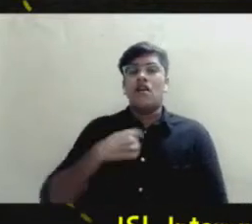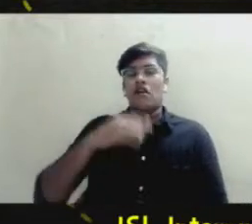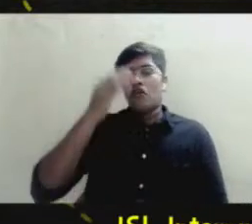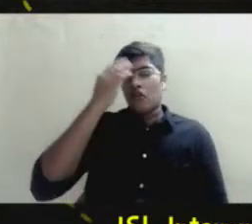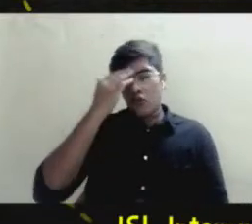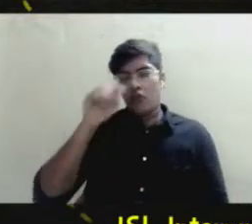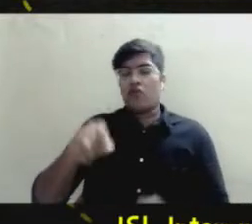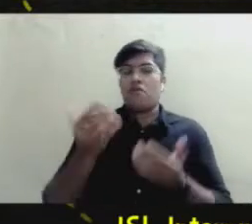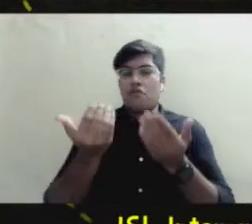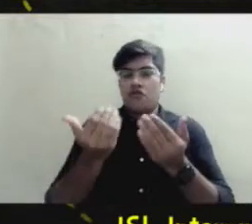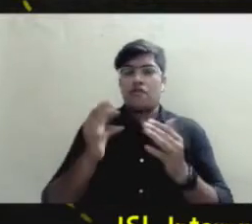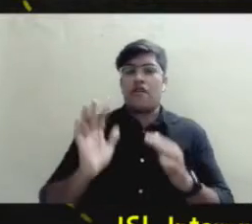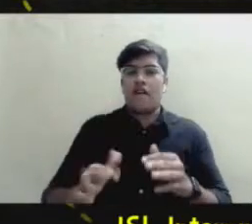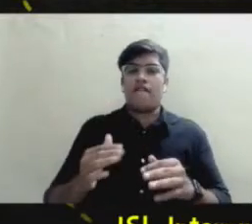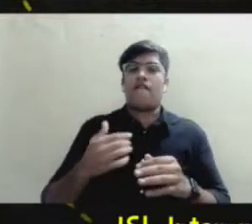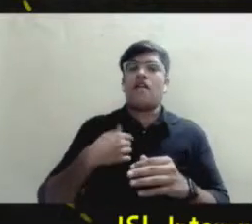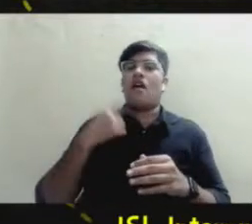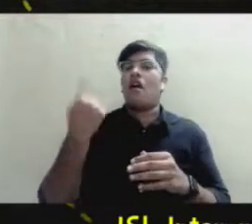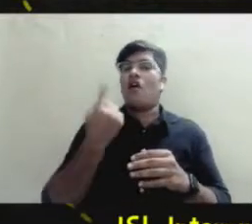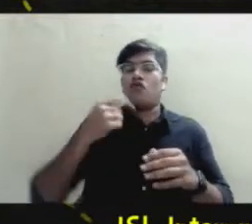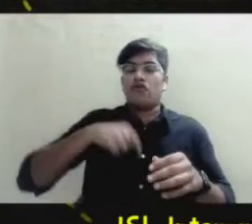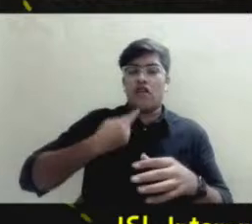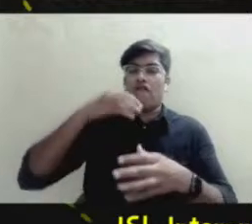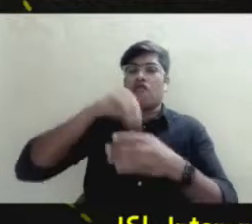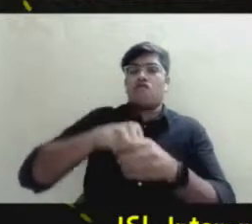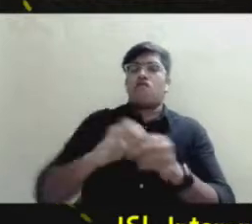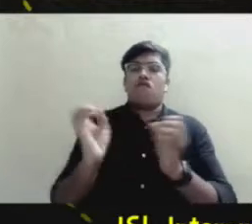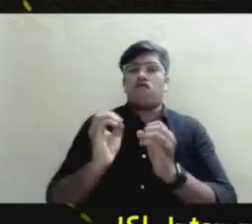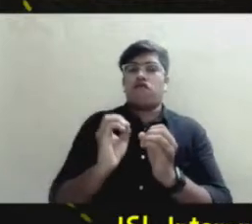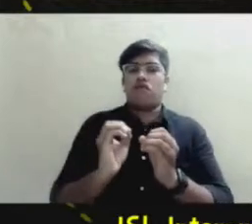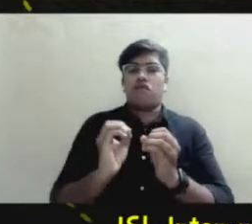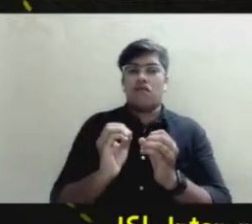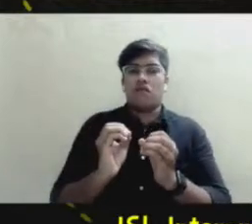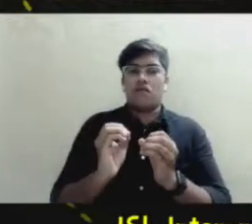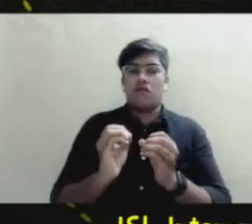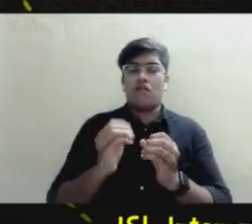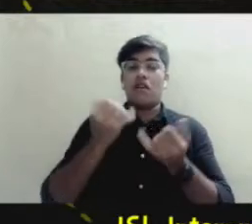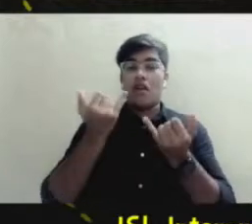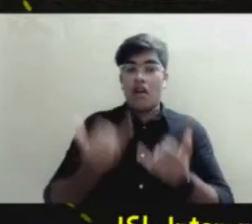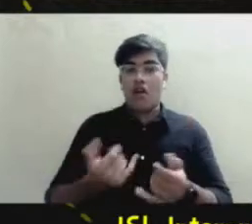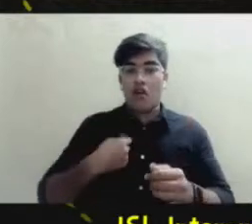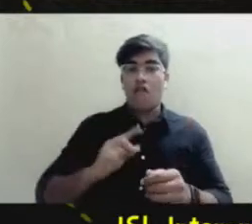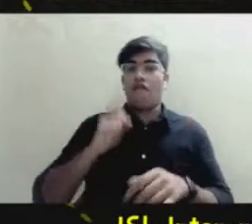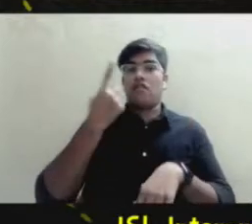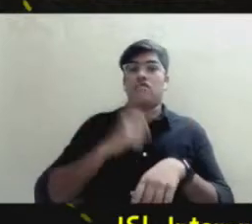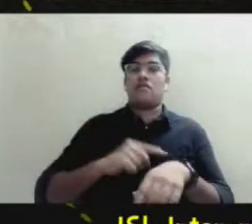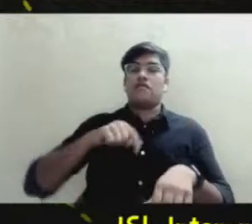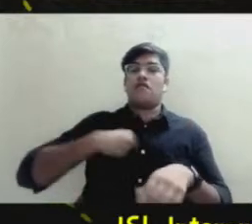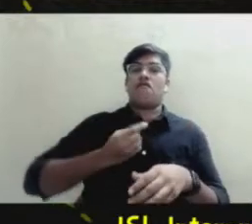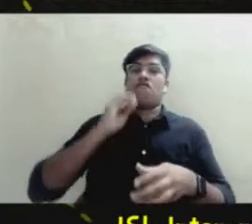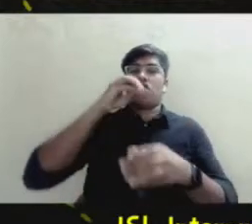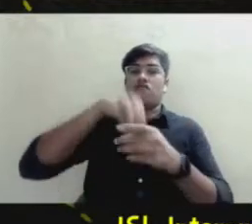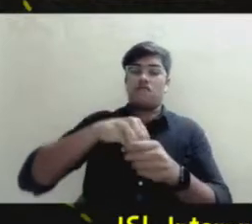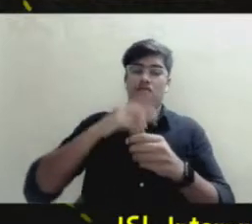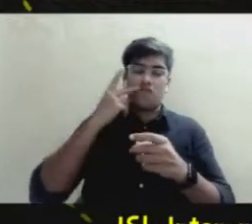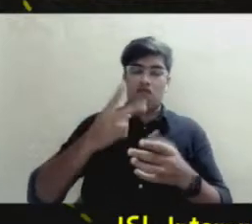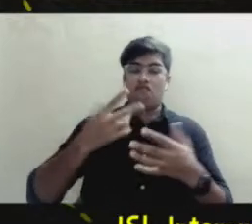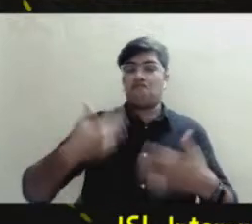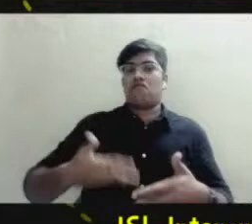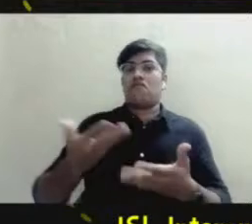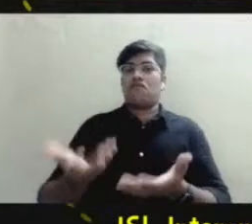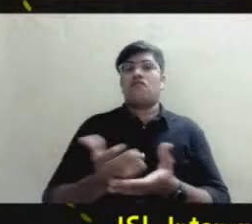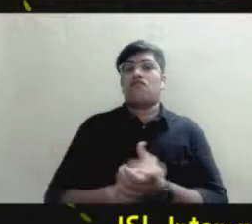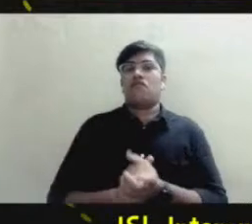possibility, but I hadn't really participated myself in a project of this nature. And I just thought it was such